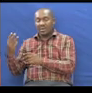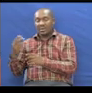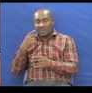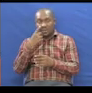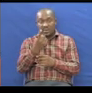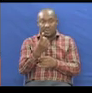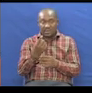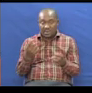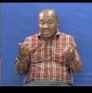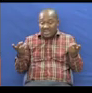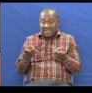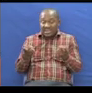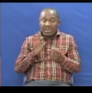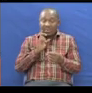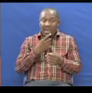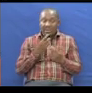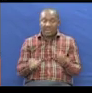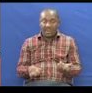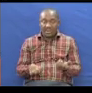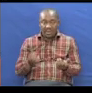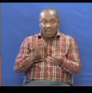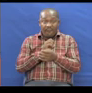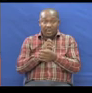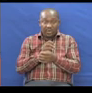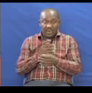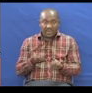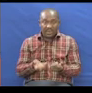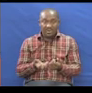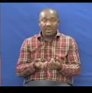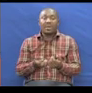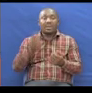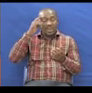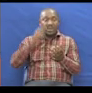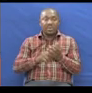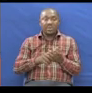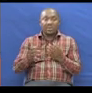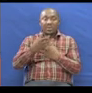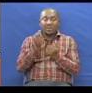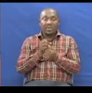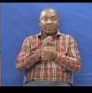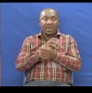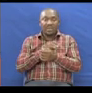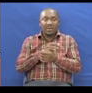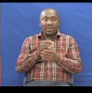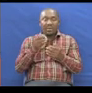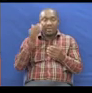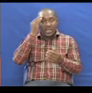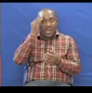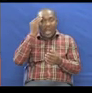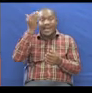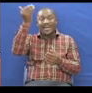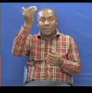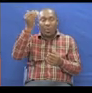answer. That if you factorize, you will get two factors which are identical. A quadratic equation which by